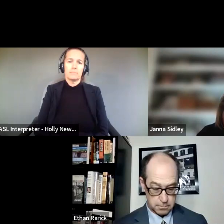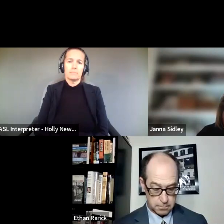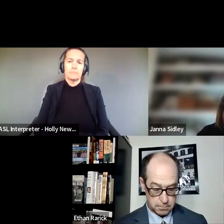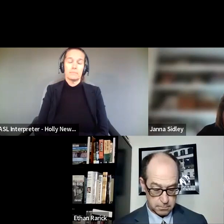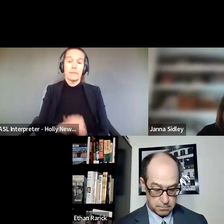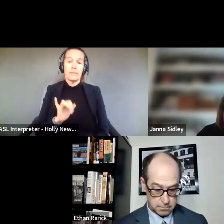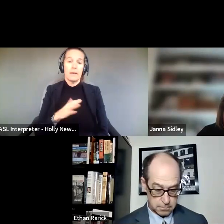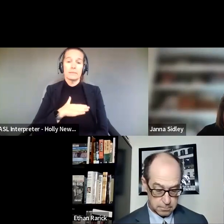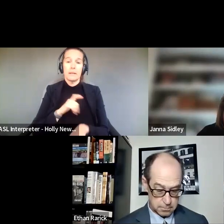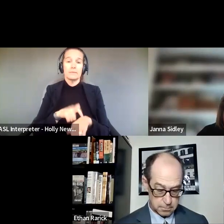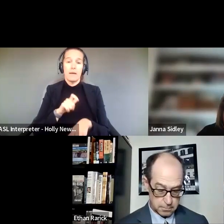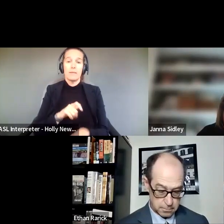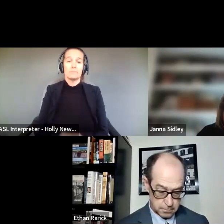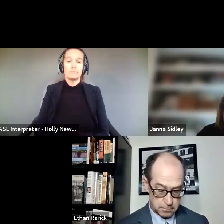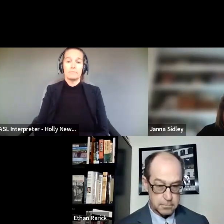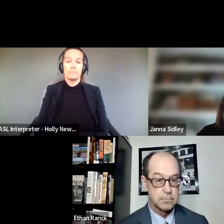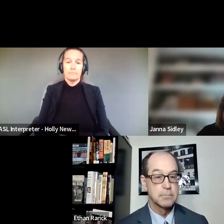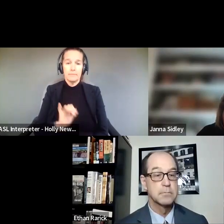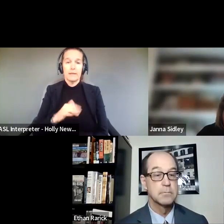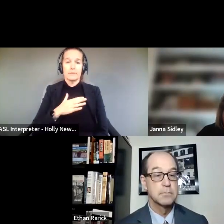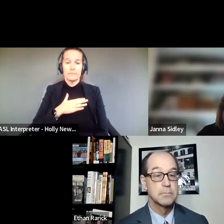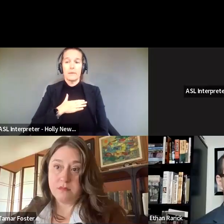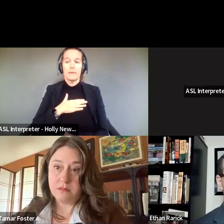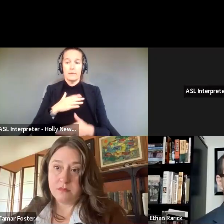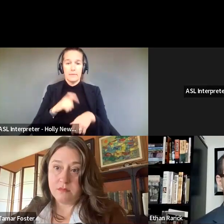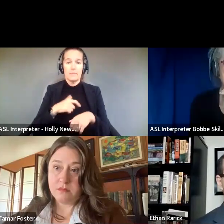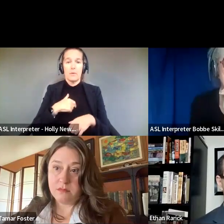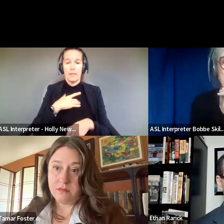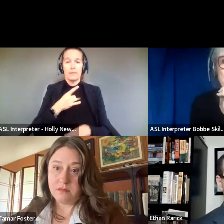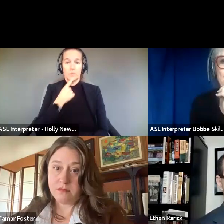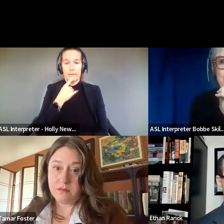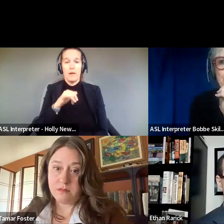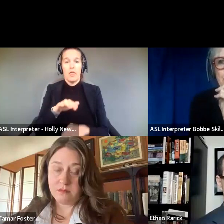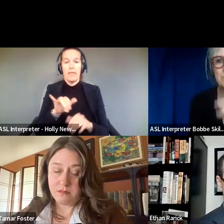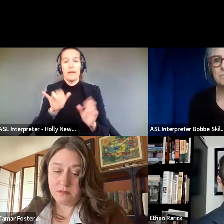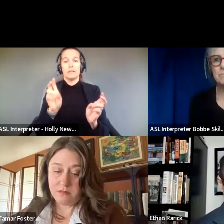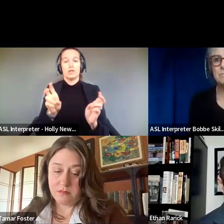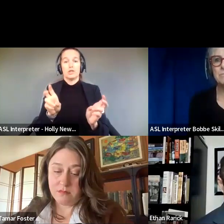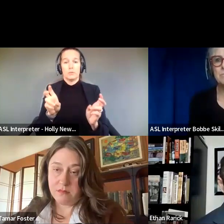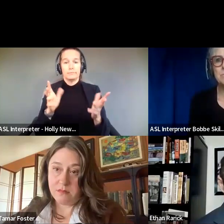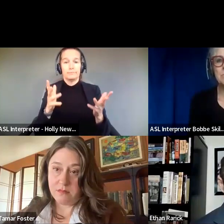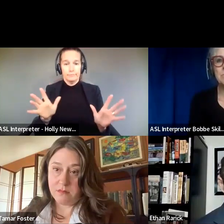That's my time that I would like to spend, and that's my time I would like to say on that issue.